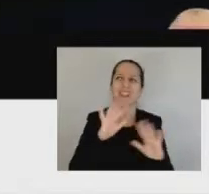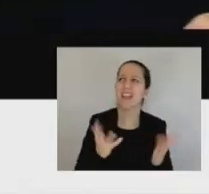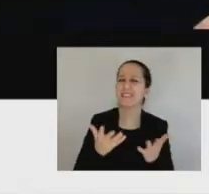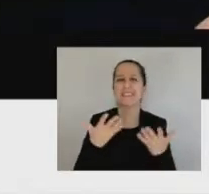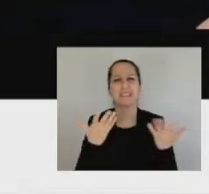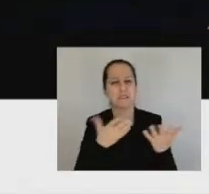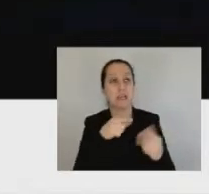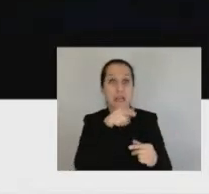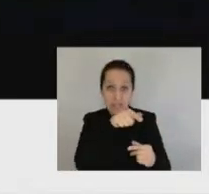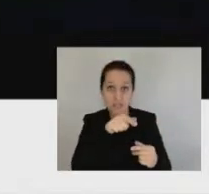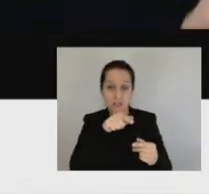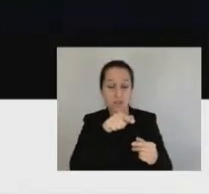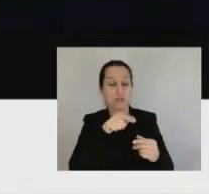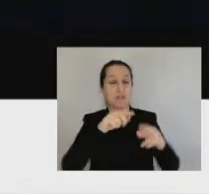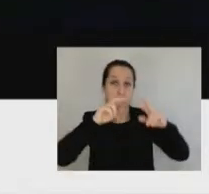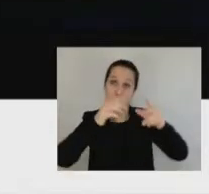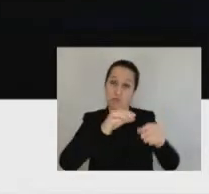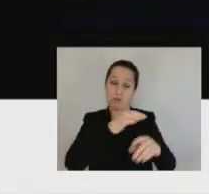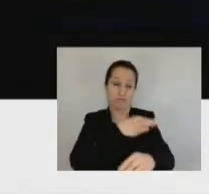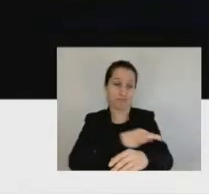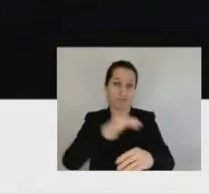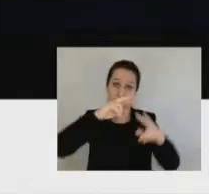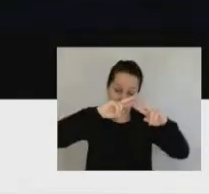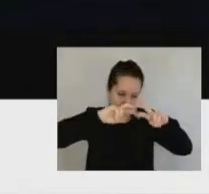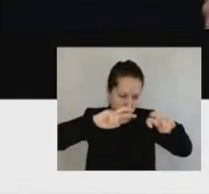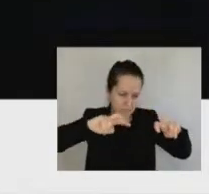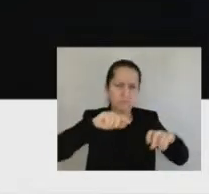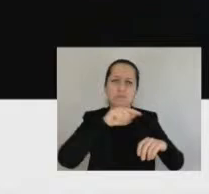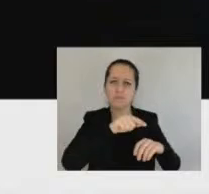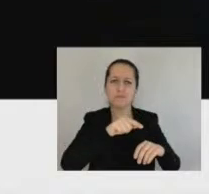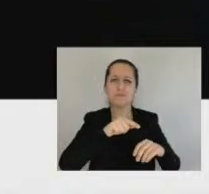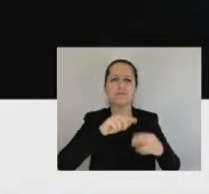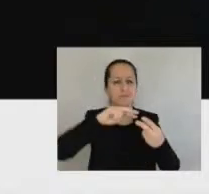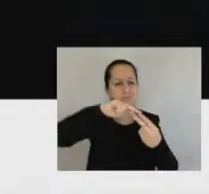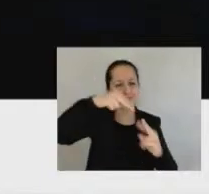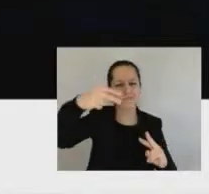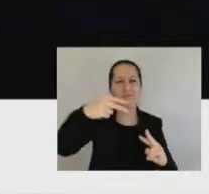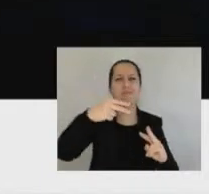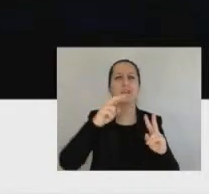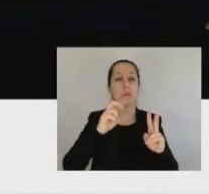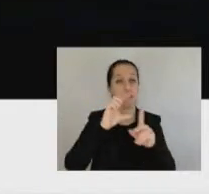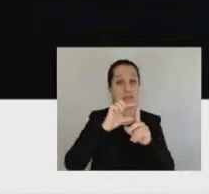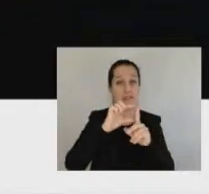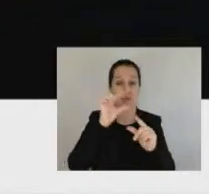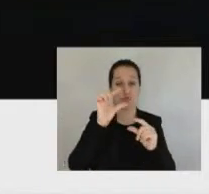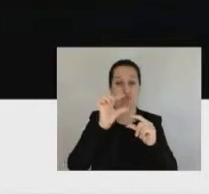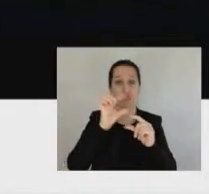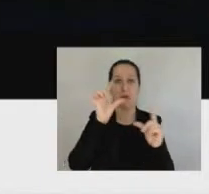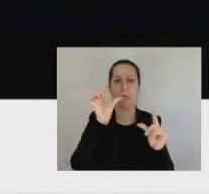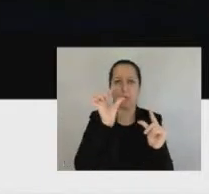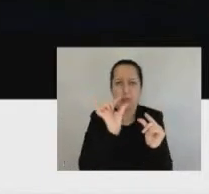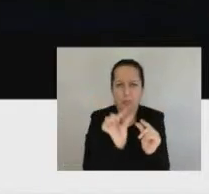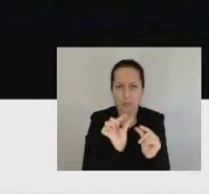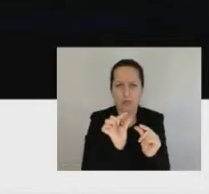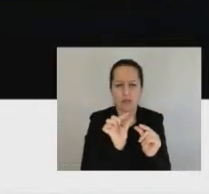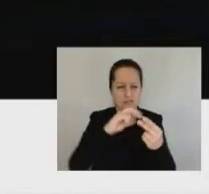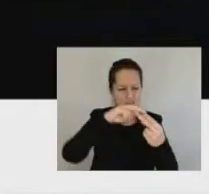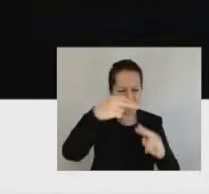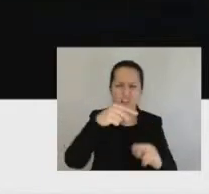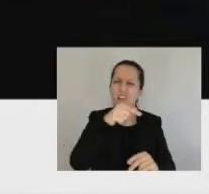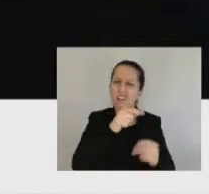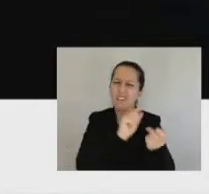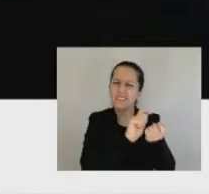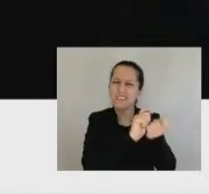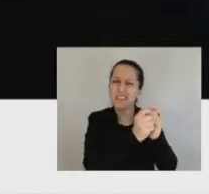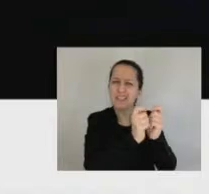condition. And that is expressed in pre-genetic aging that is measured with